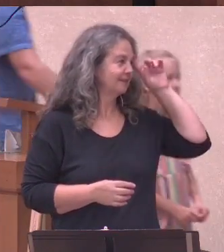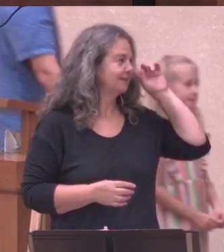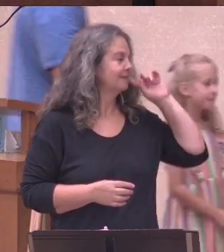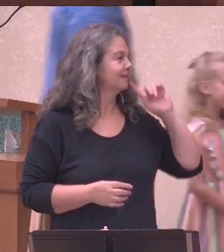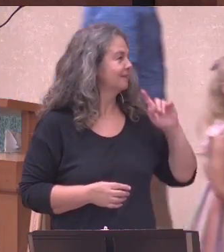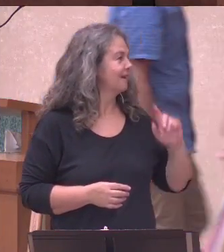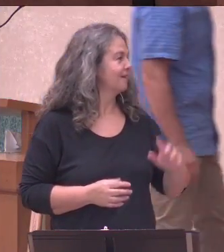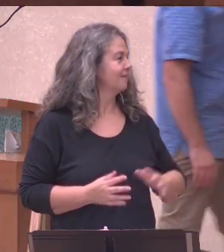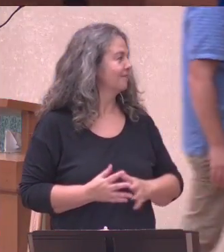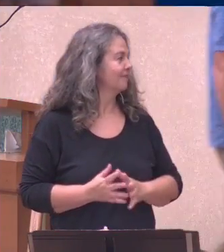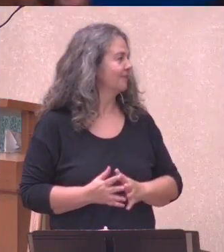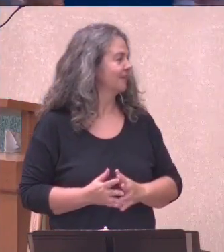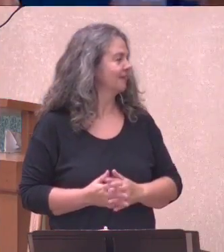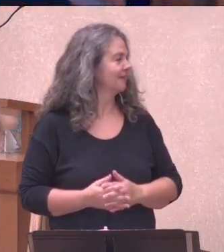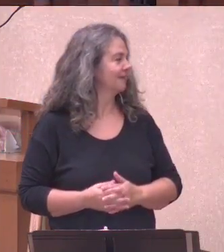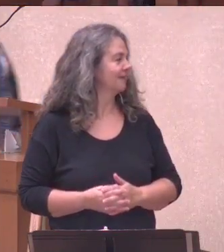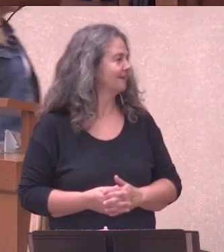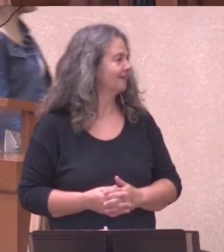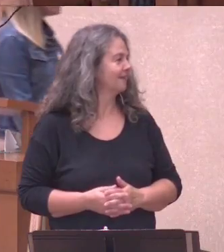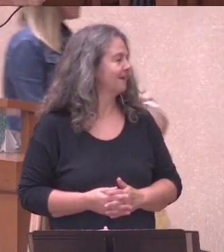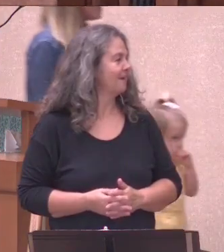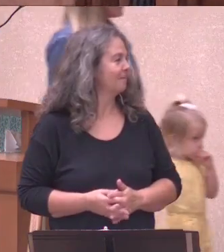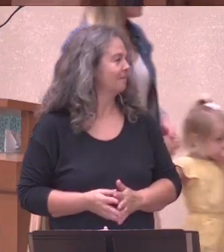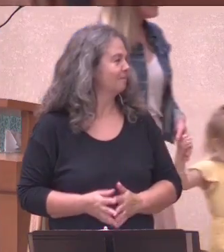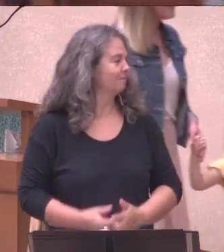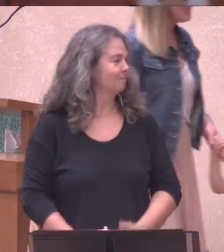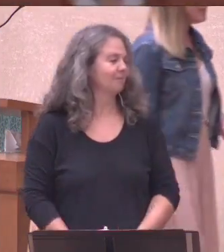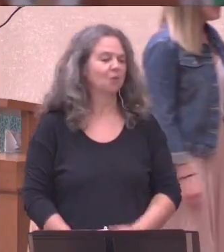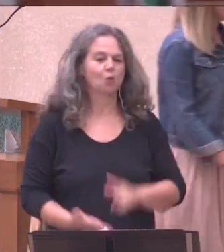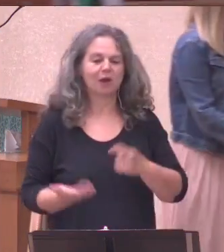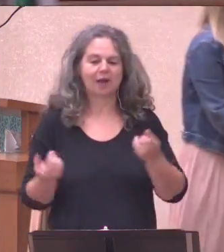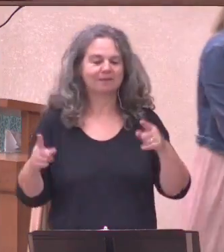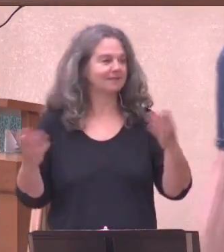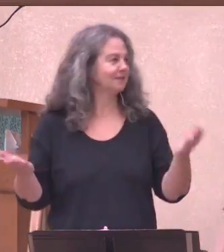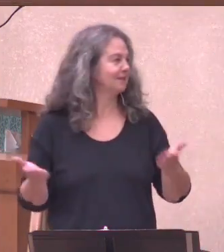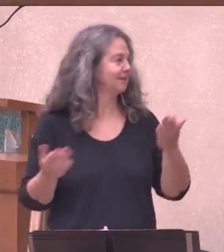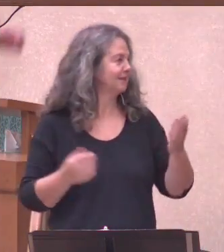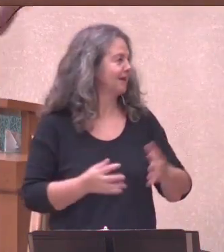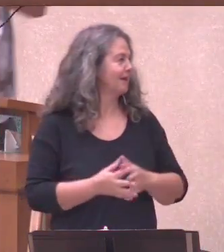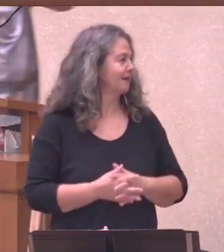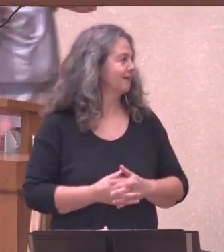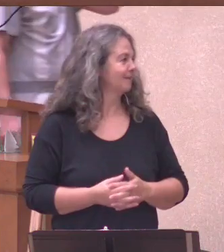Yeah, could anybody tell me what happens here at this big bowl?